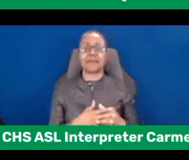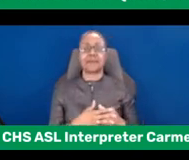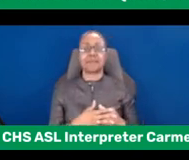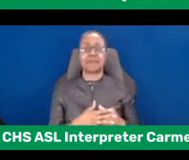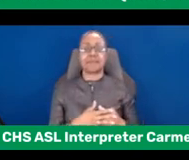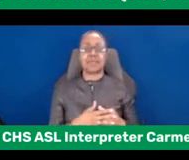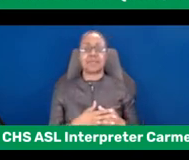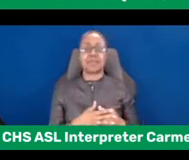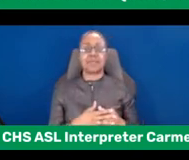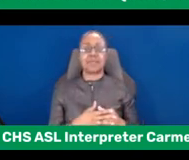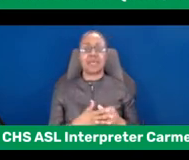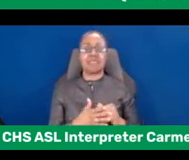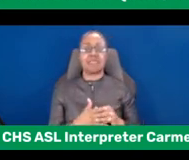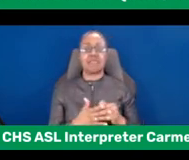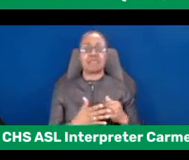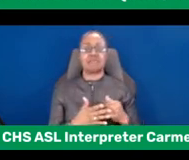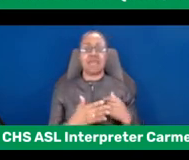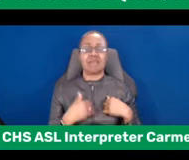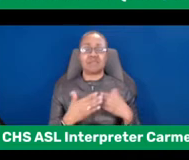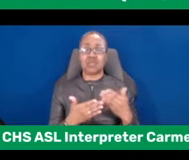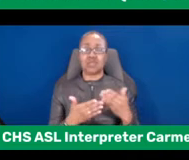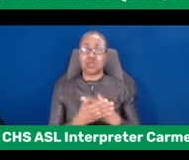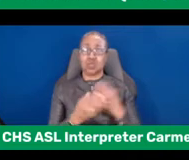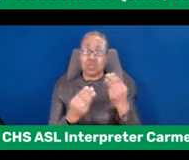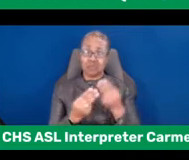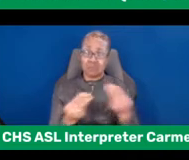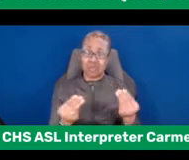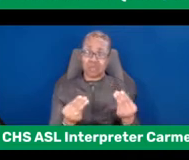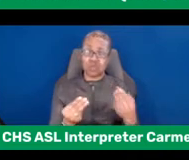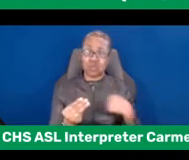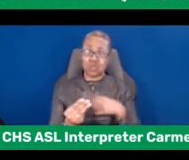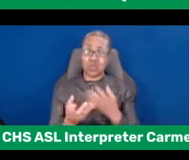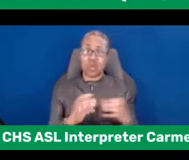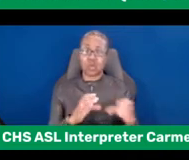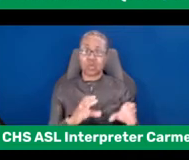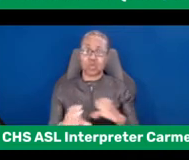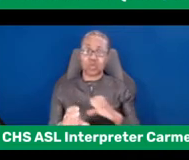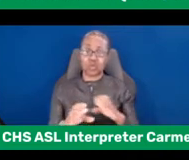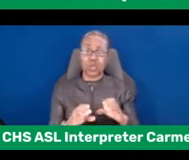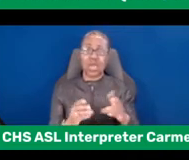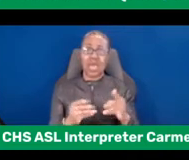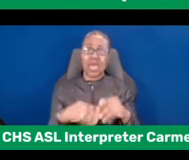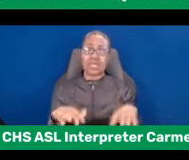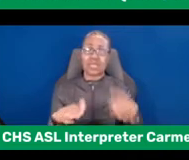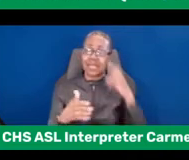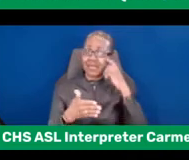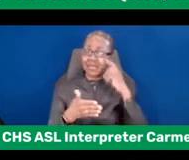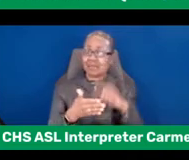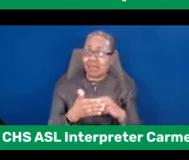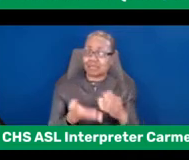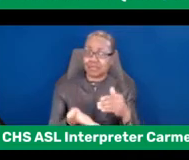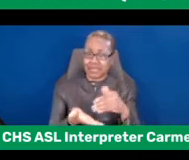CIFPAC has included this in their materials, but would just like to do a land acknowledgement once again.